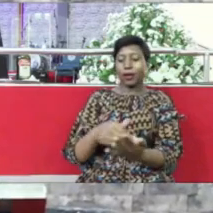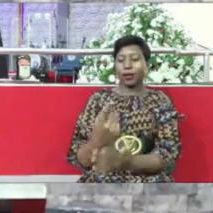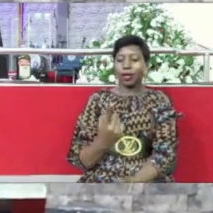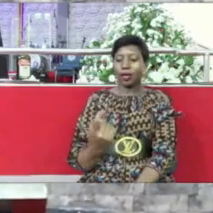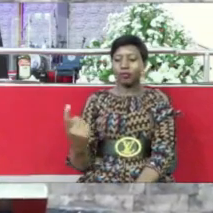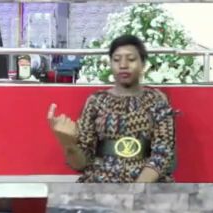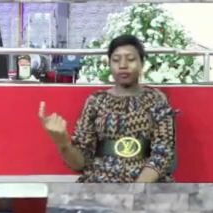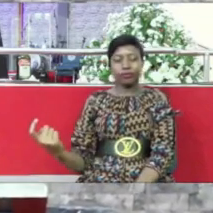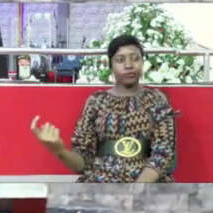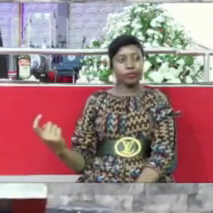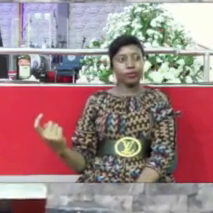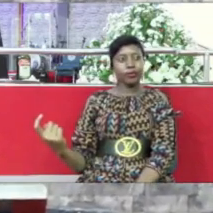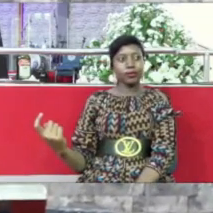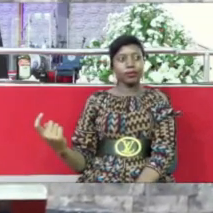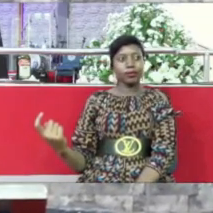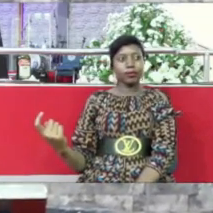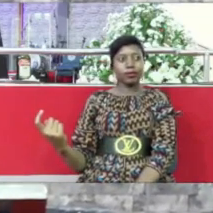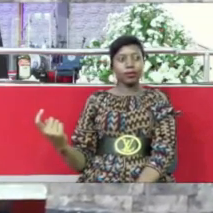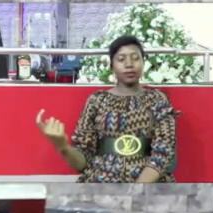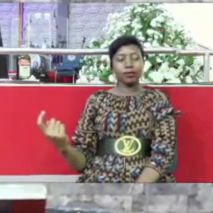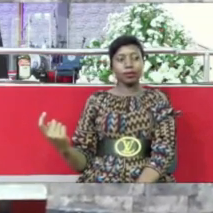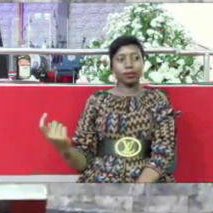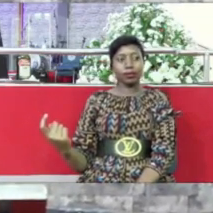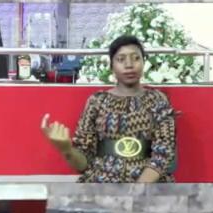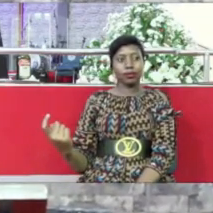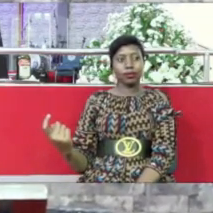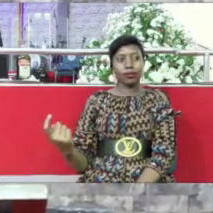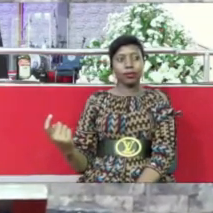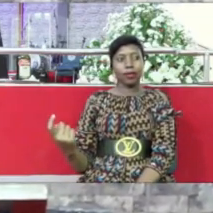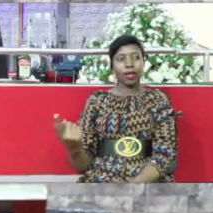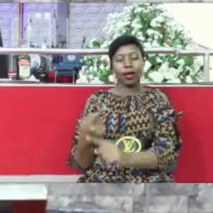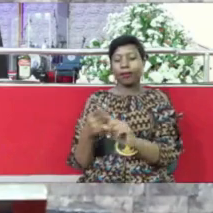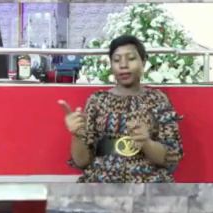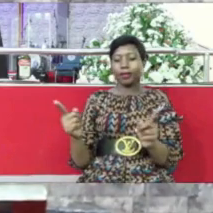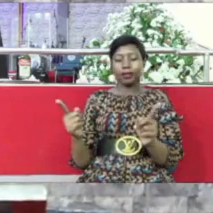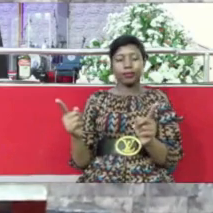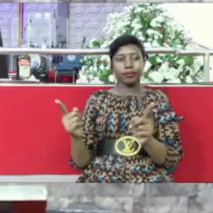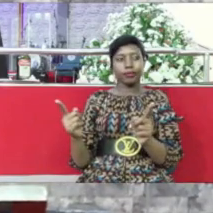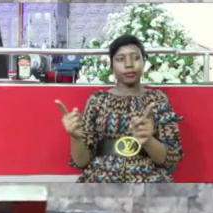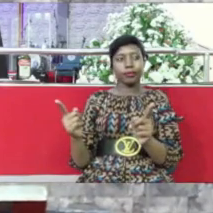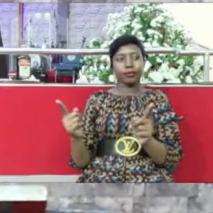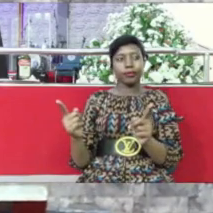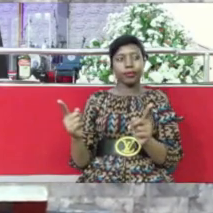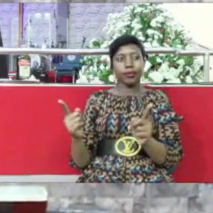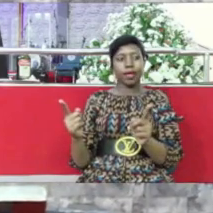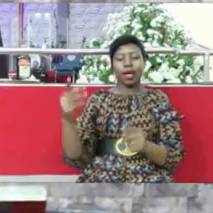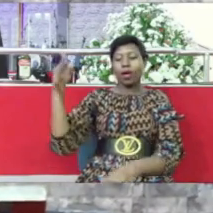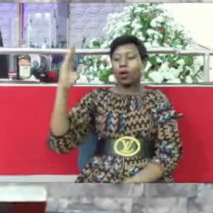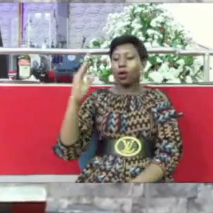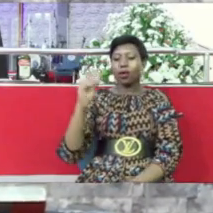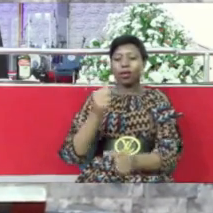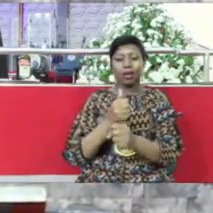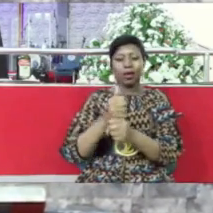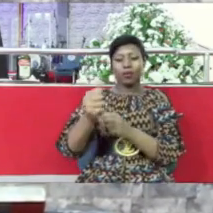kidole. Kana pasuka kana potea kila mahali. But it is not, he is not abusing Jacob. Hakuwa anamtusi Yakobo.